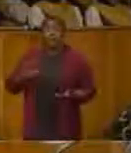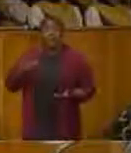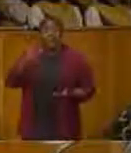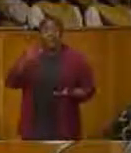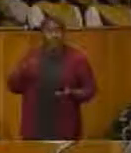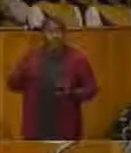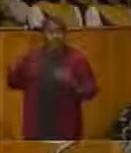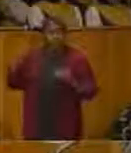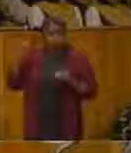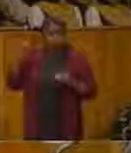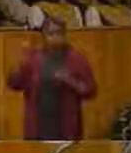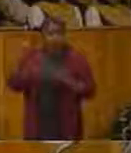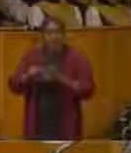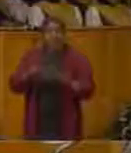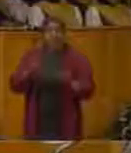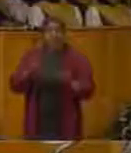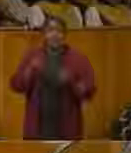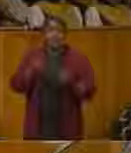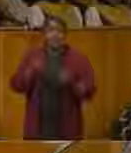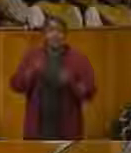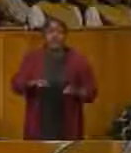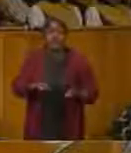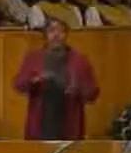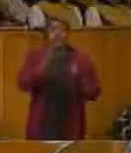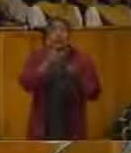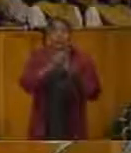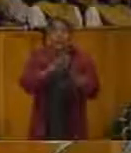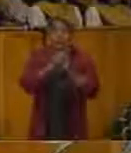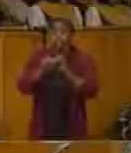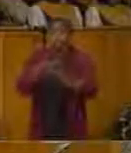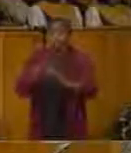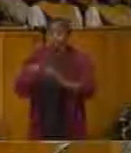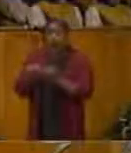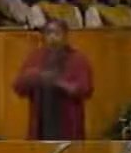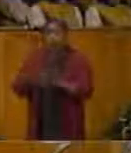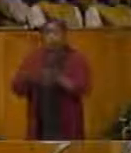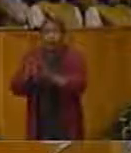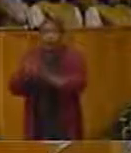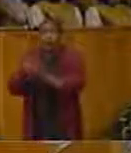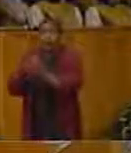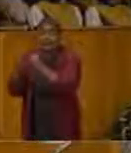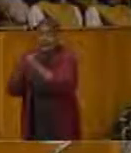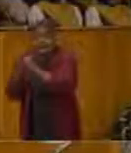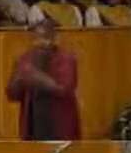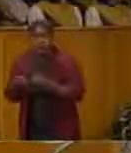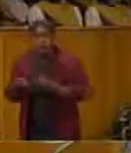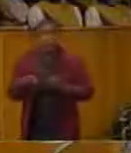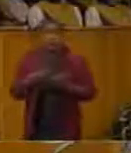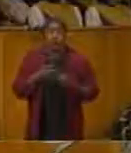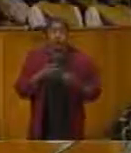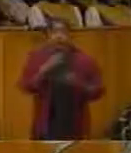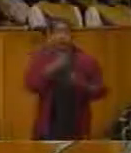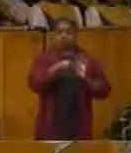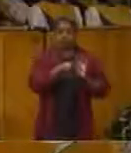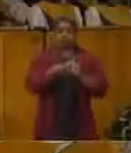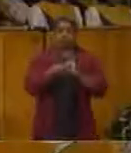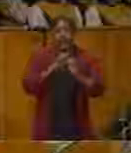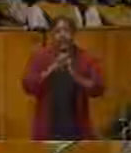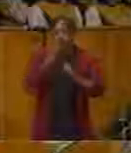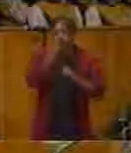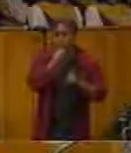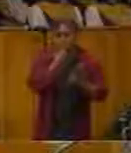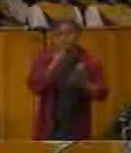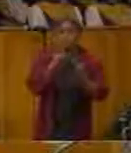spending is more important than saving, if you've never been taught image is more important than